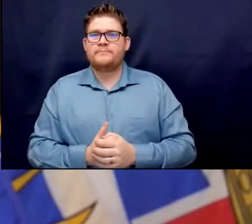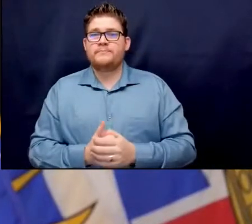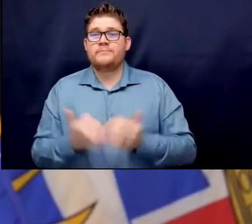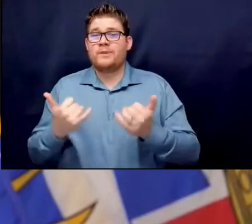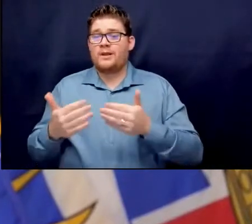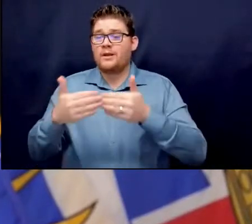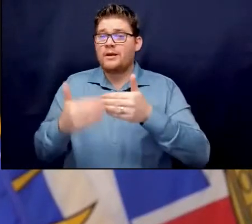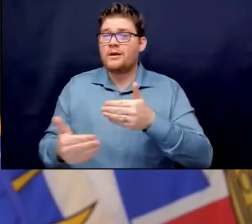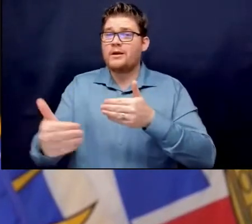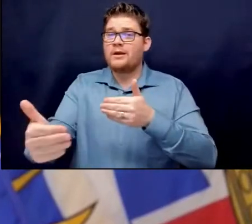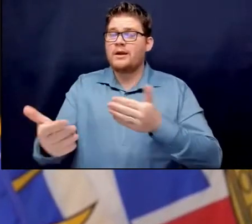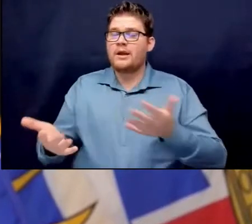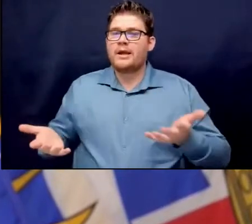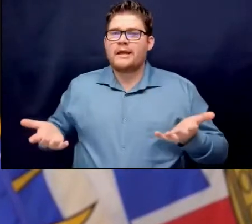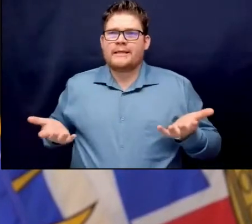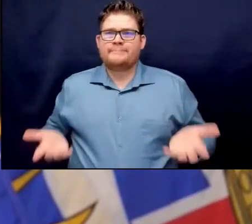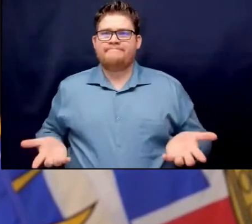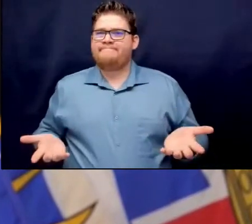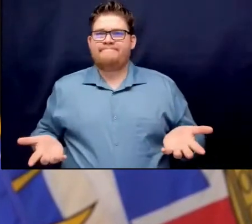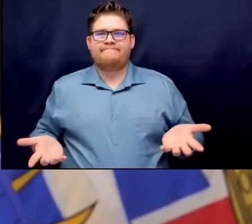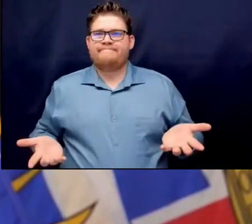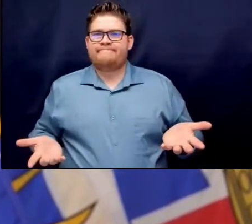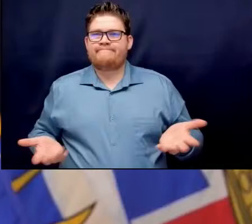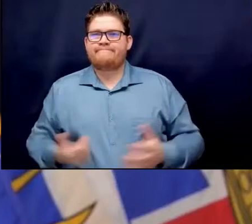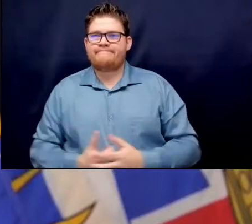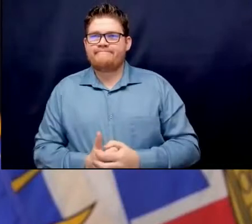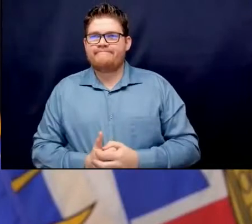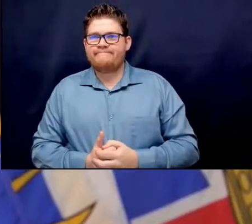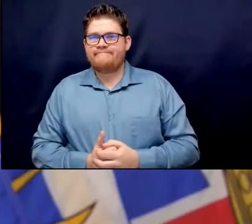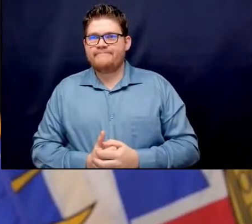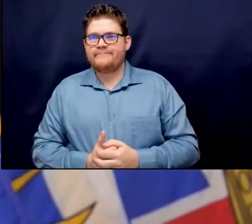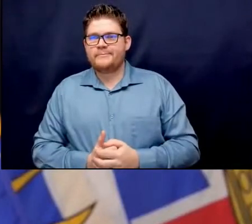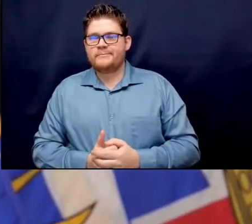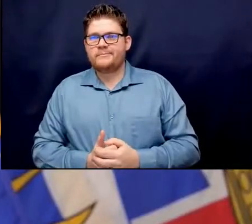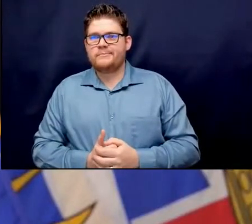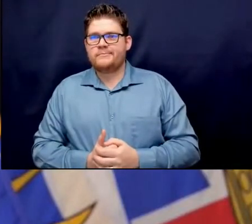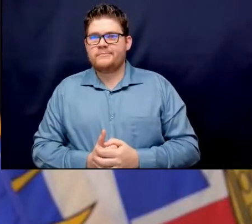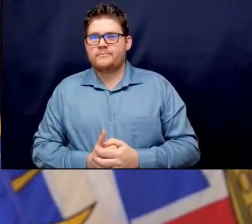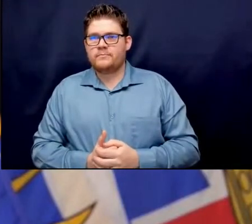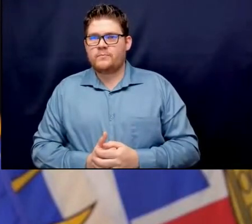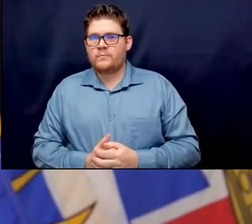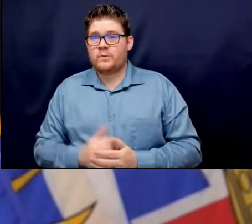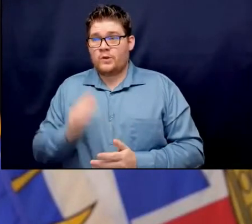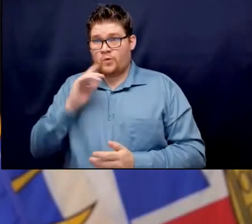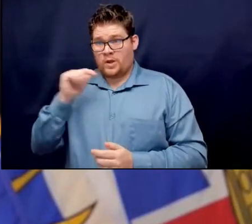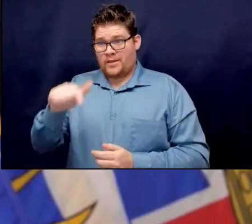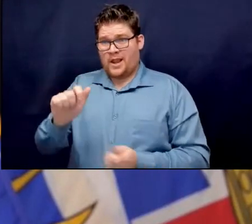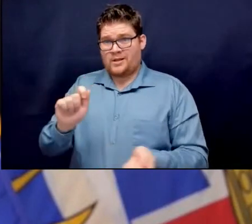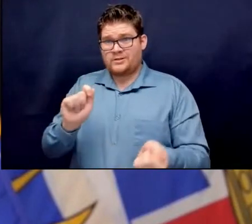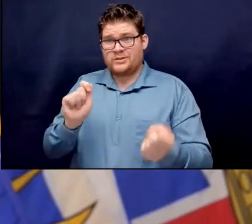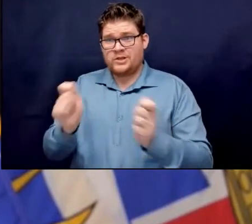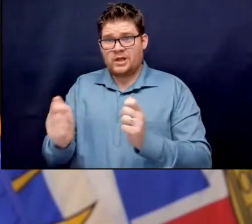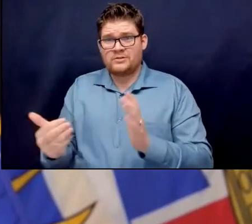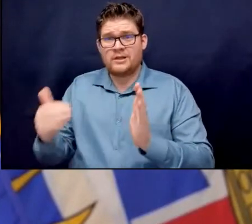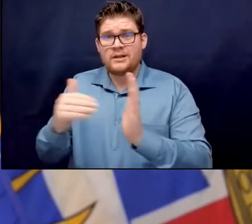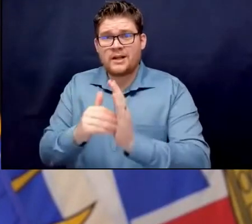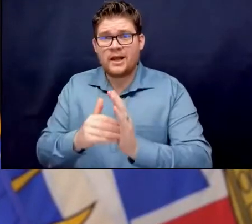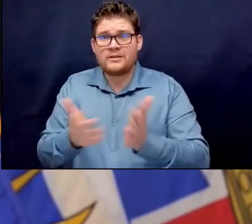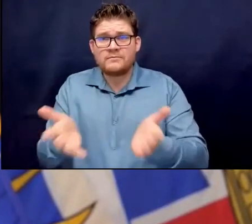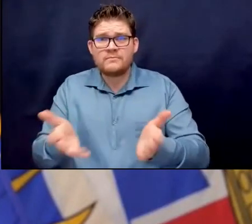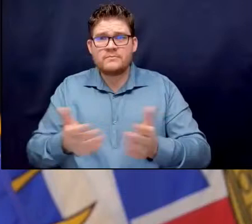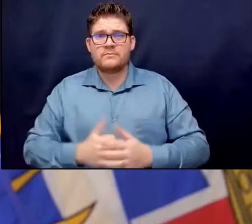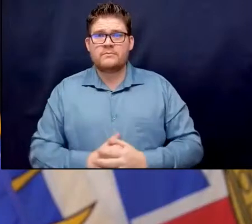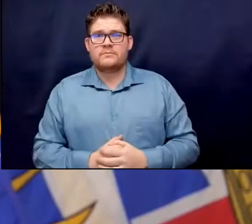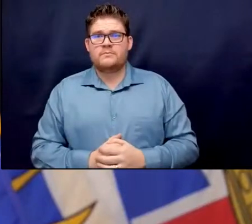a transition, as hopefully this virus will settle down in our communities over the next little while. Next